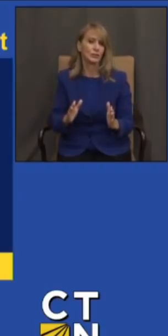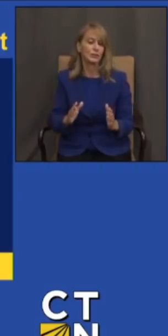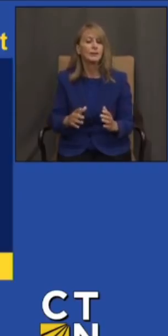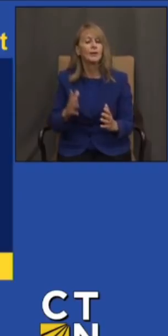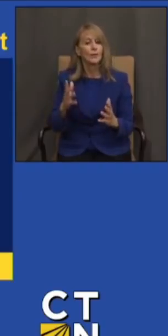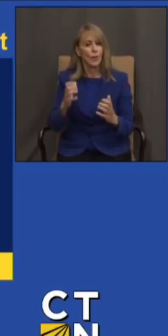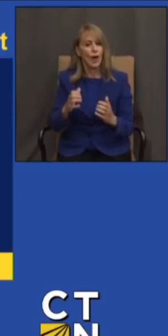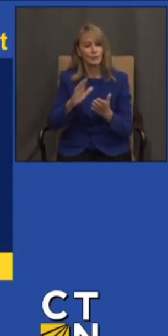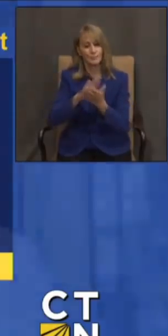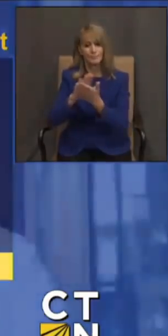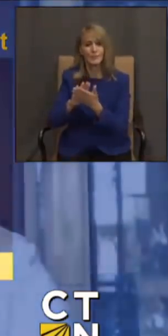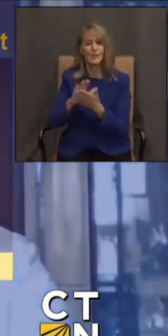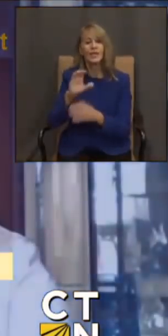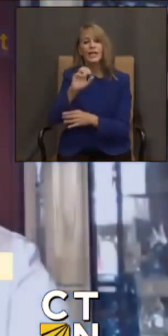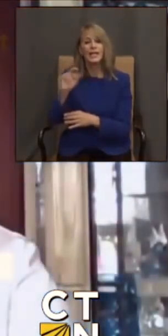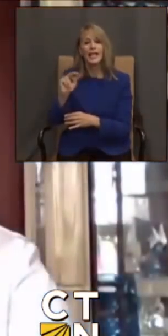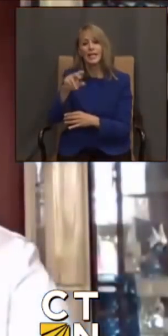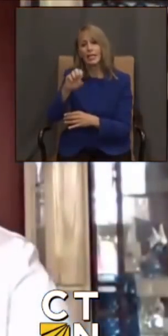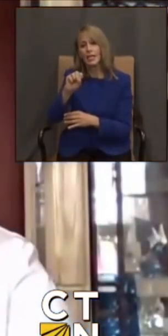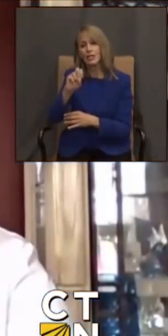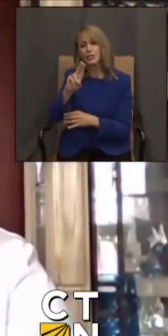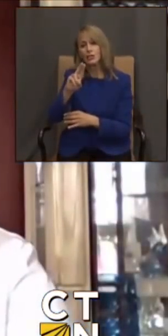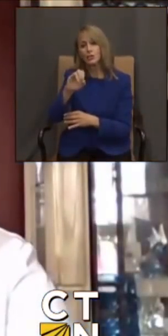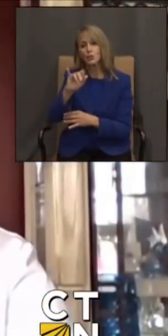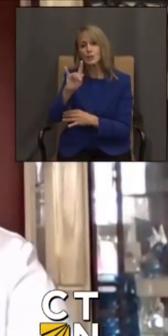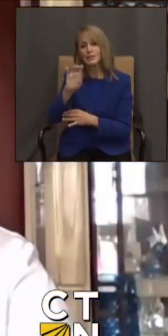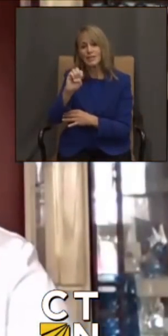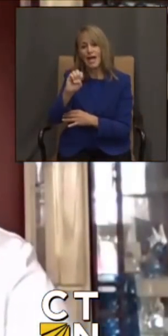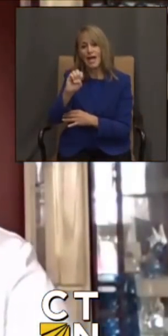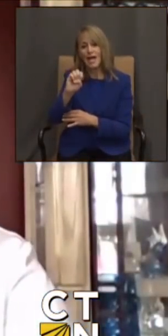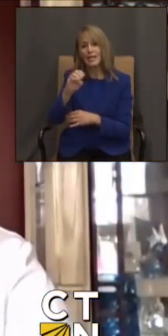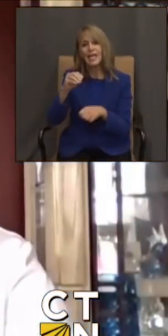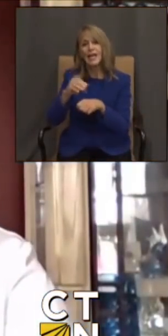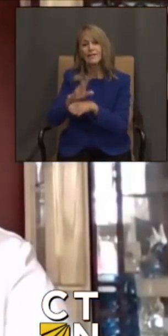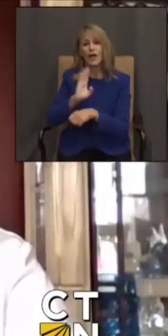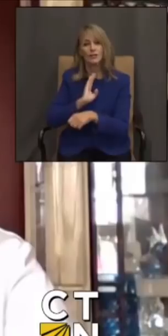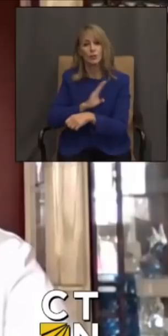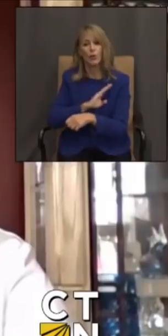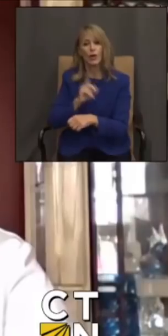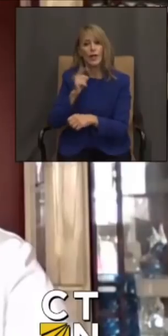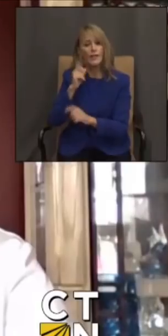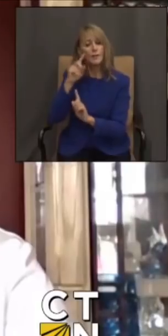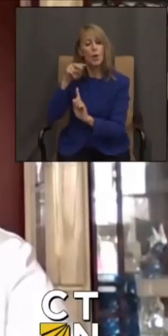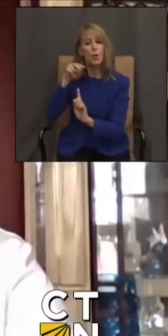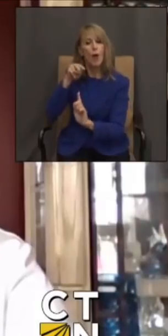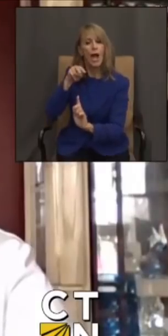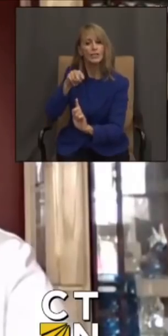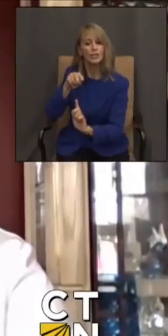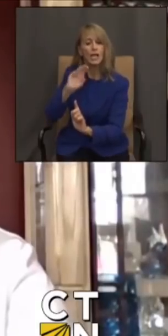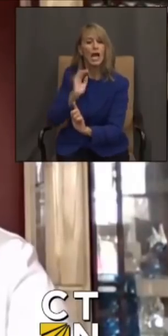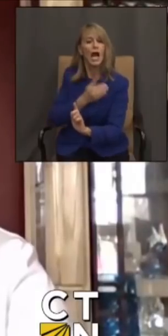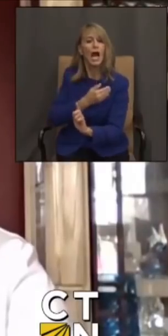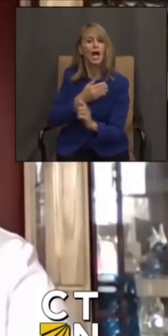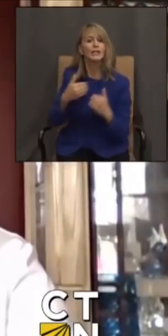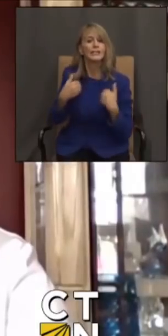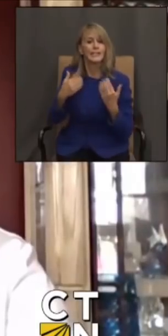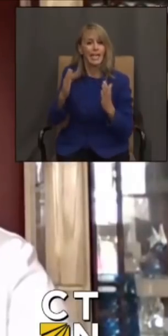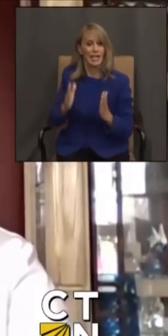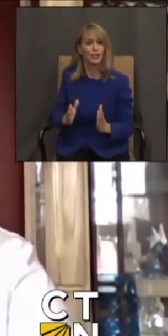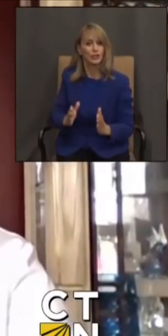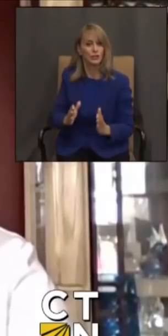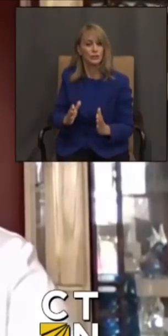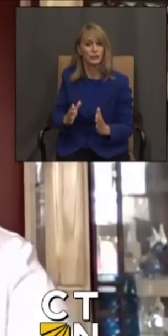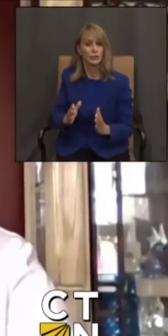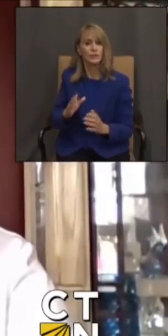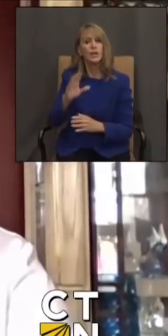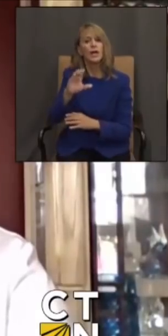shout out to the Connecticut Suicide Advisory Board, who has been following very closely the mental health needs of our teens and adolescents. The